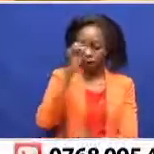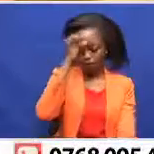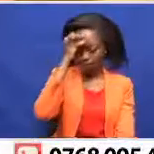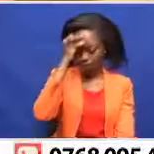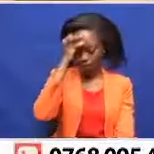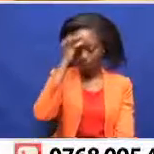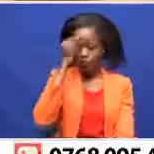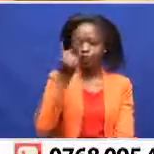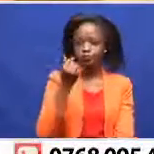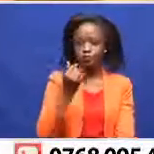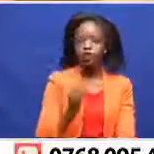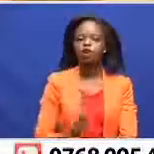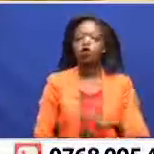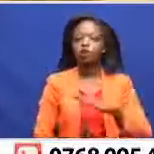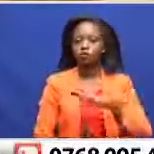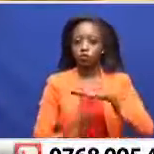less